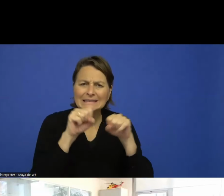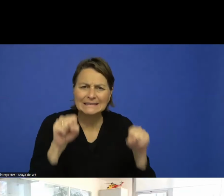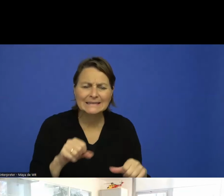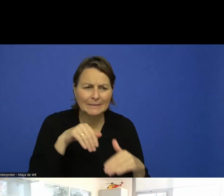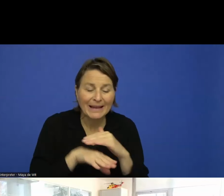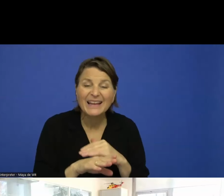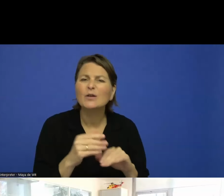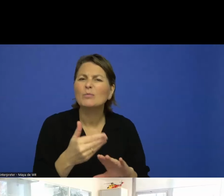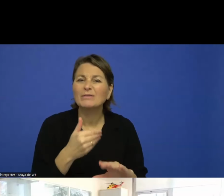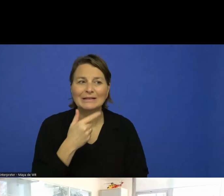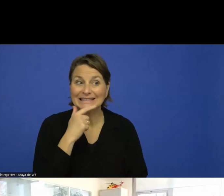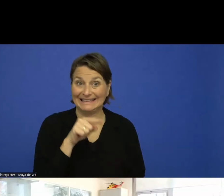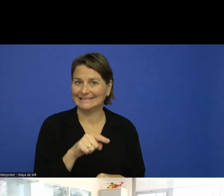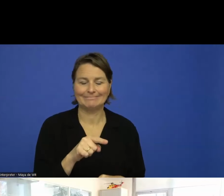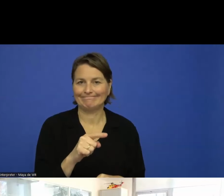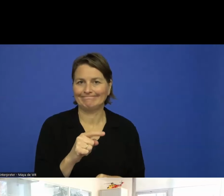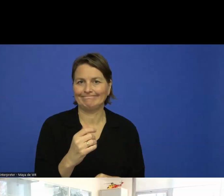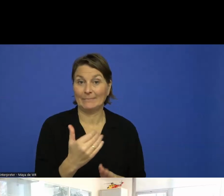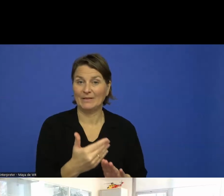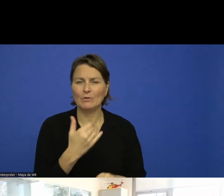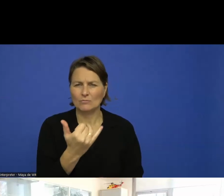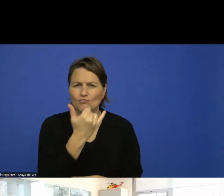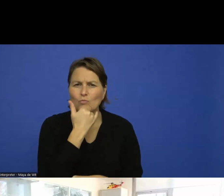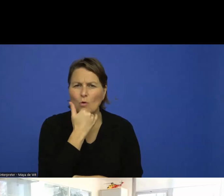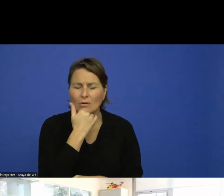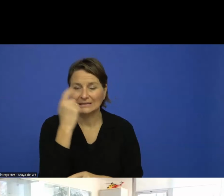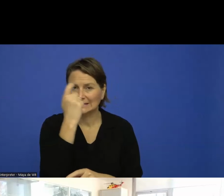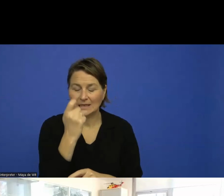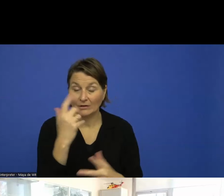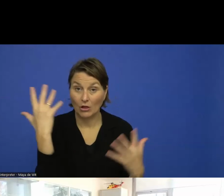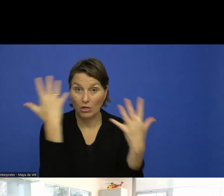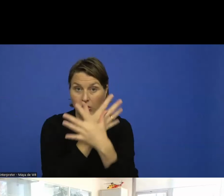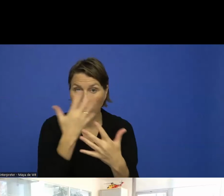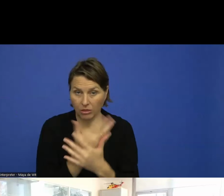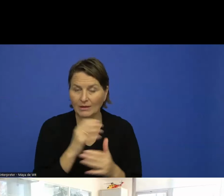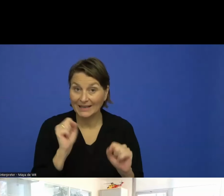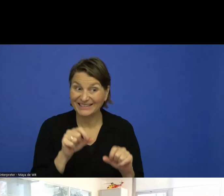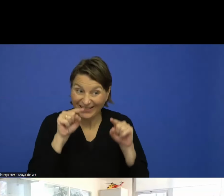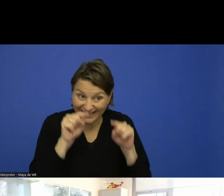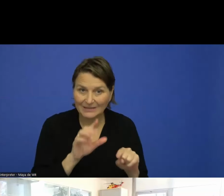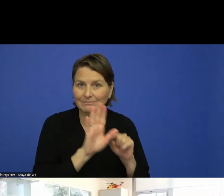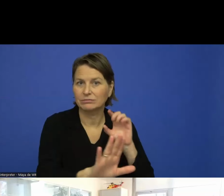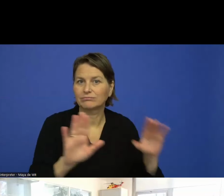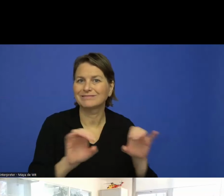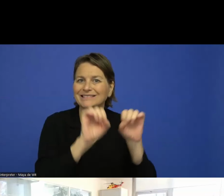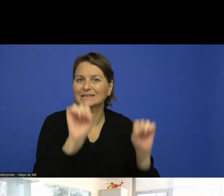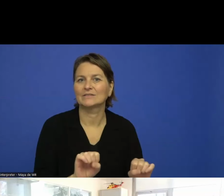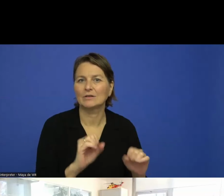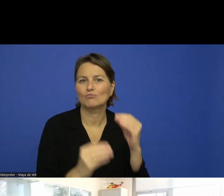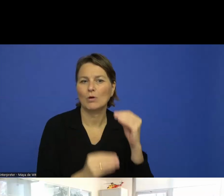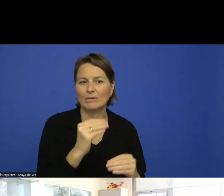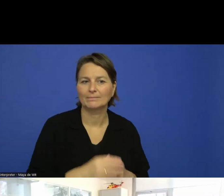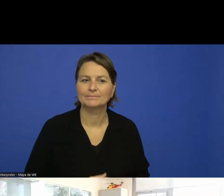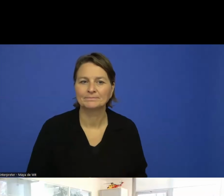designed. It's a systems challenge. And another one, too many healthcare solutions have been designed based